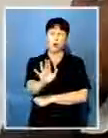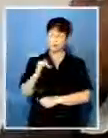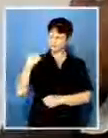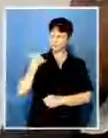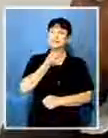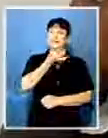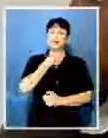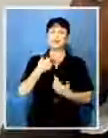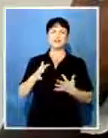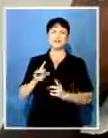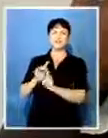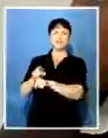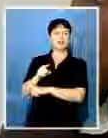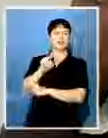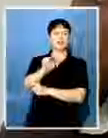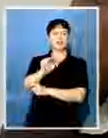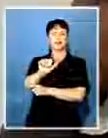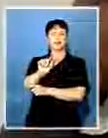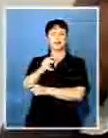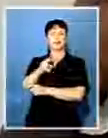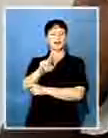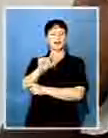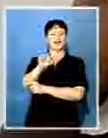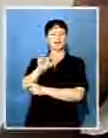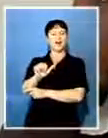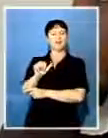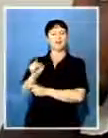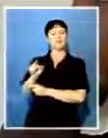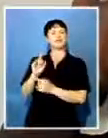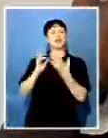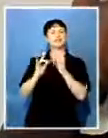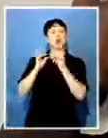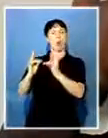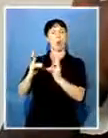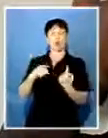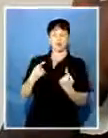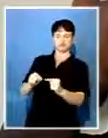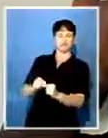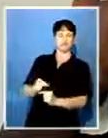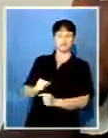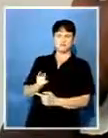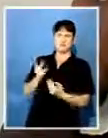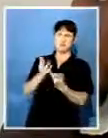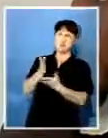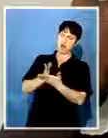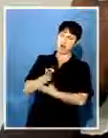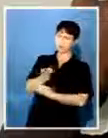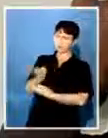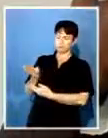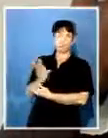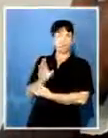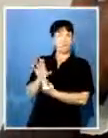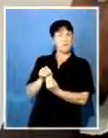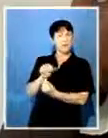the memorial service of Katrada at the City Hall. There were half of the people in that hall were ANC